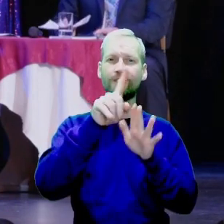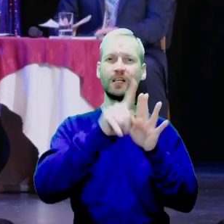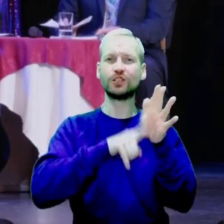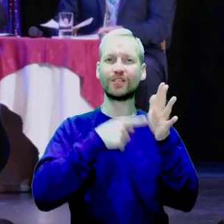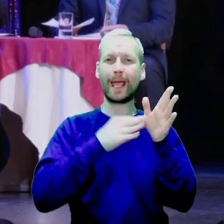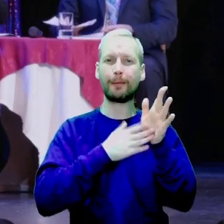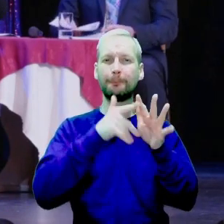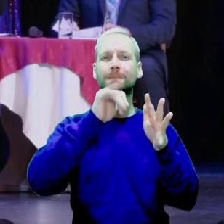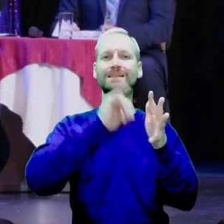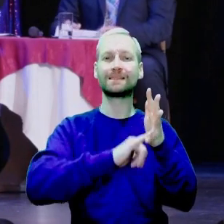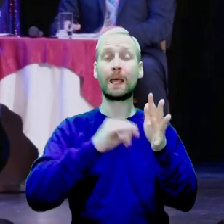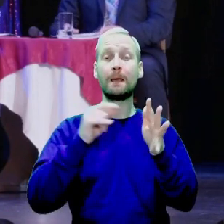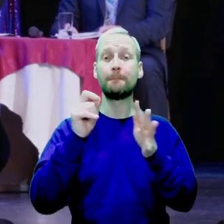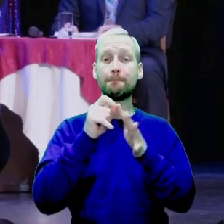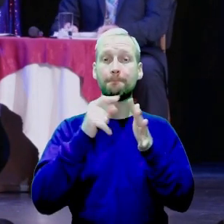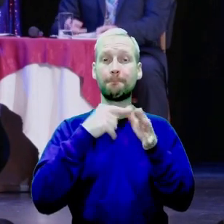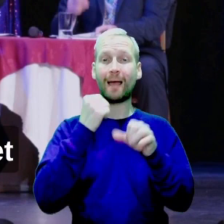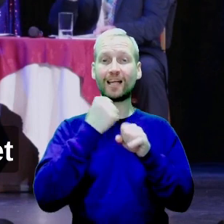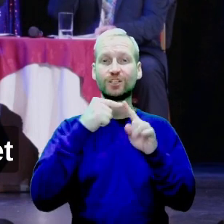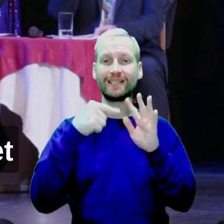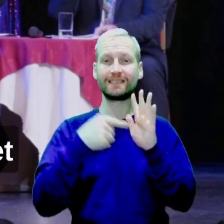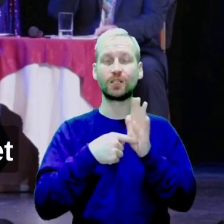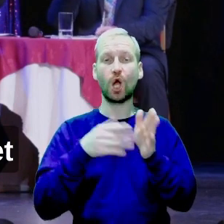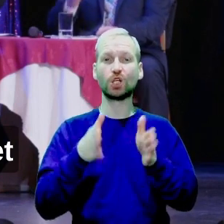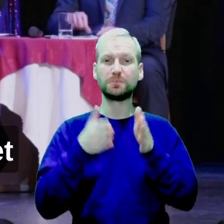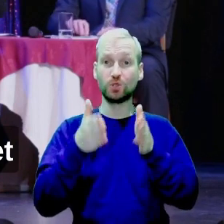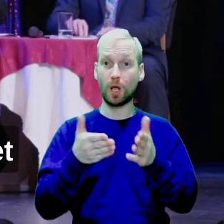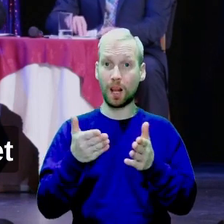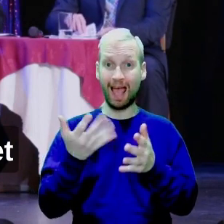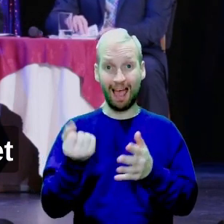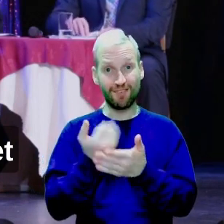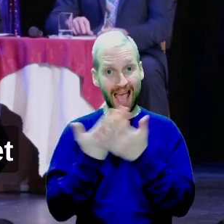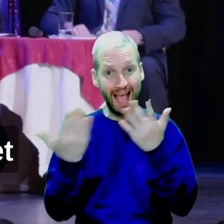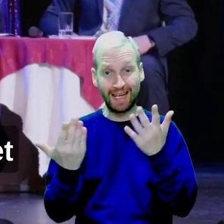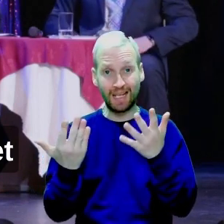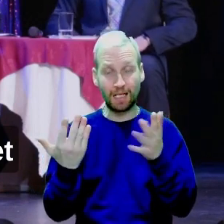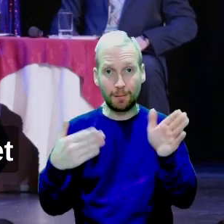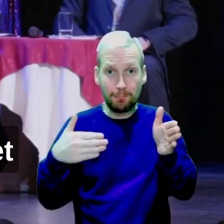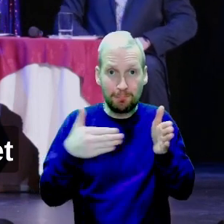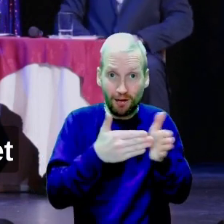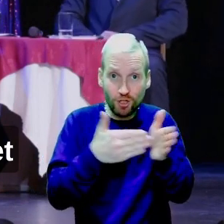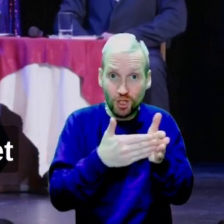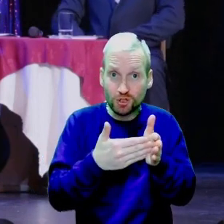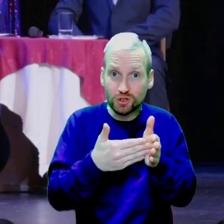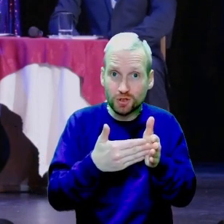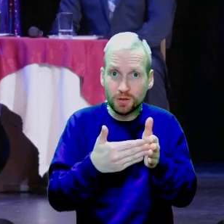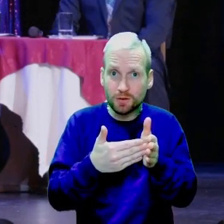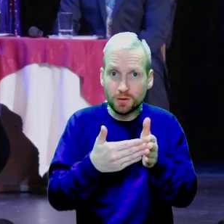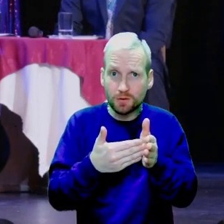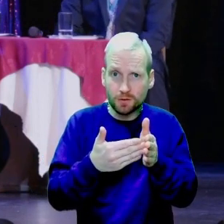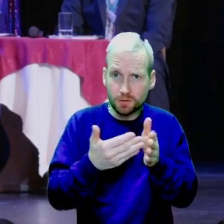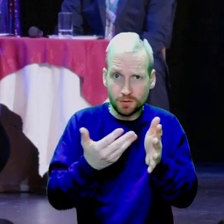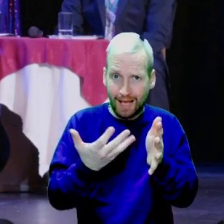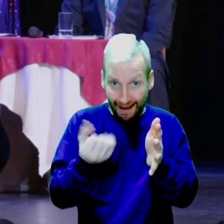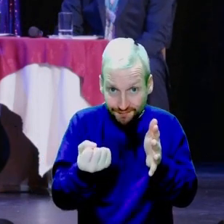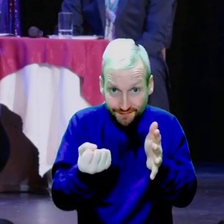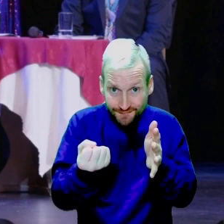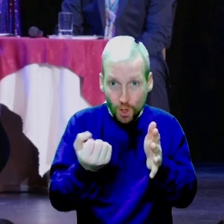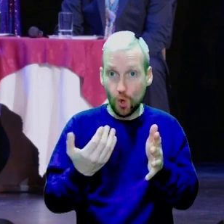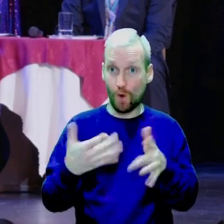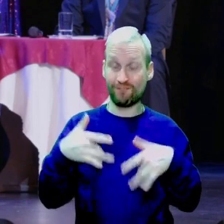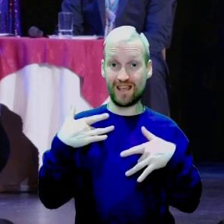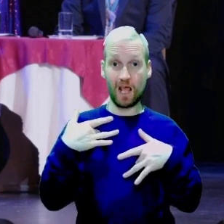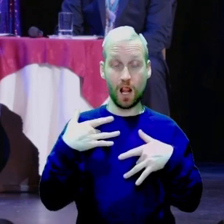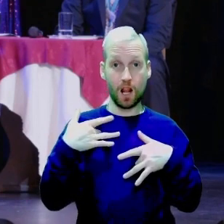would just, are there any major hurdles that you need to get over, or is this